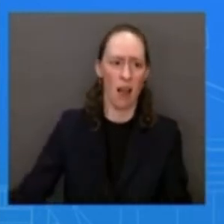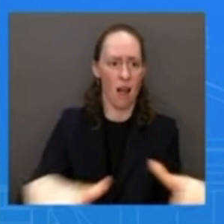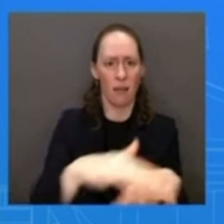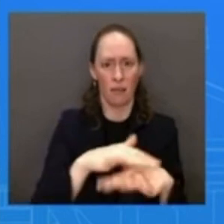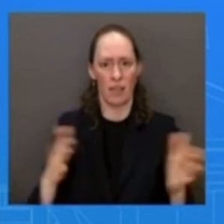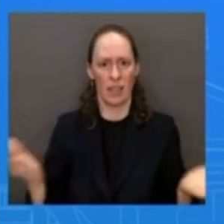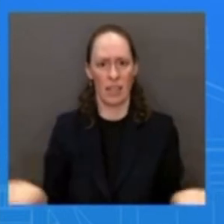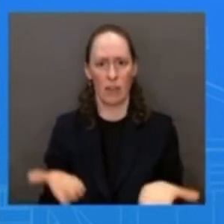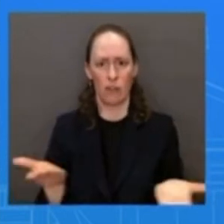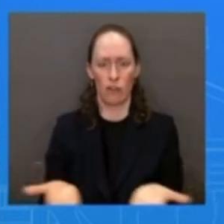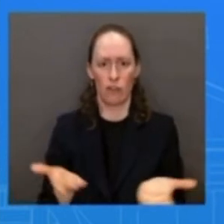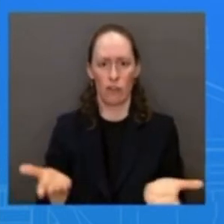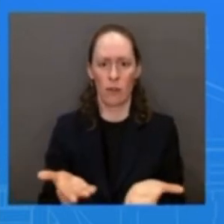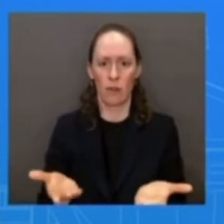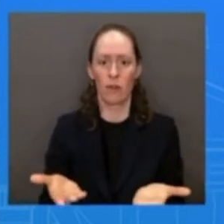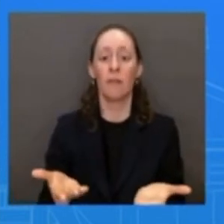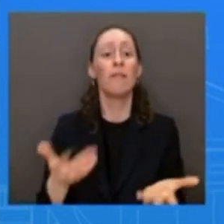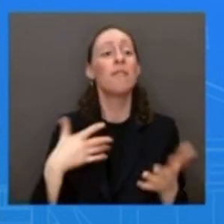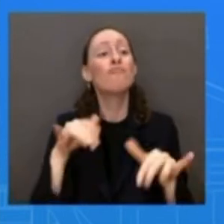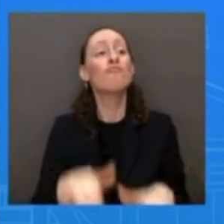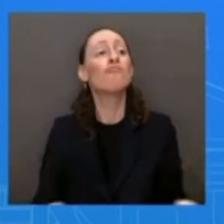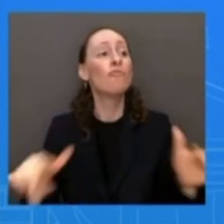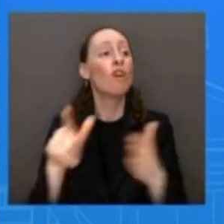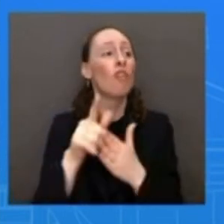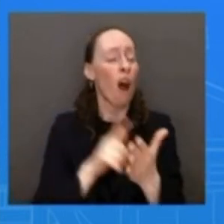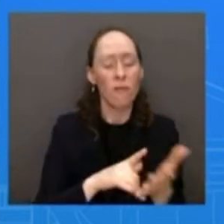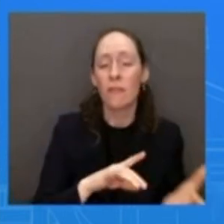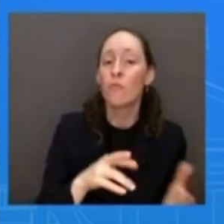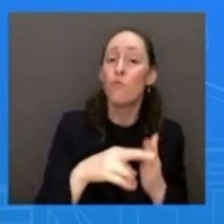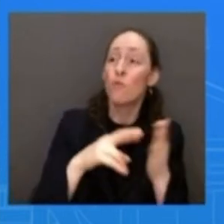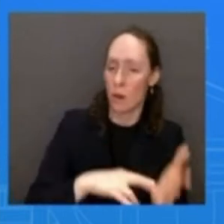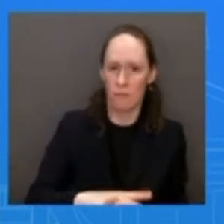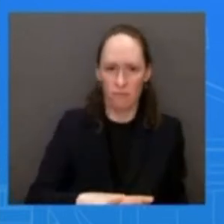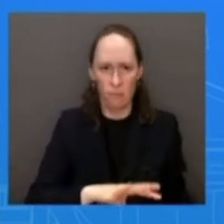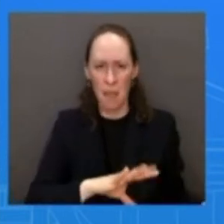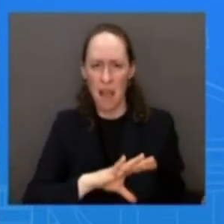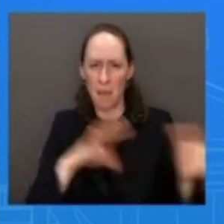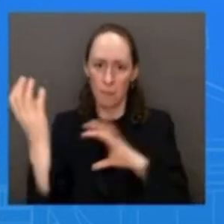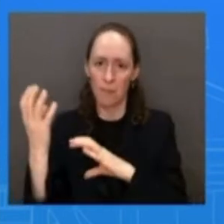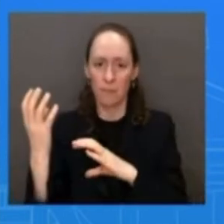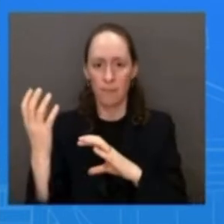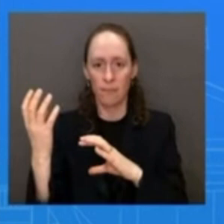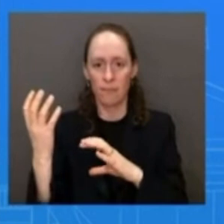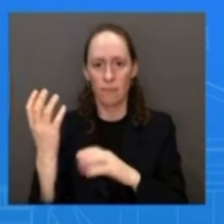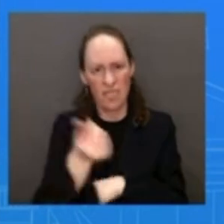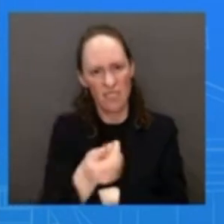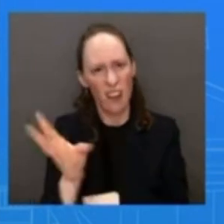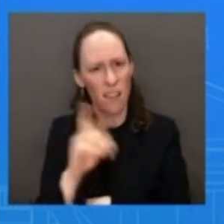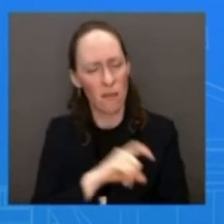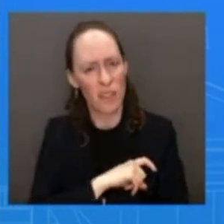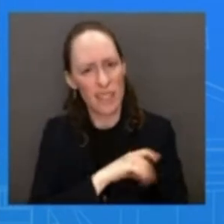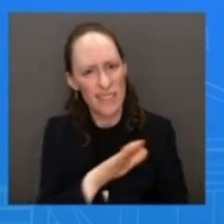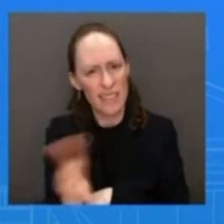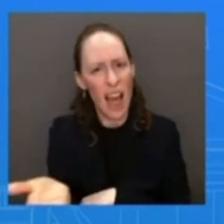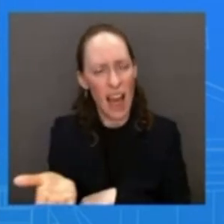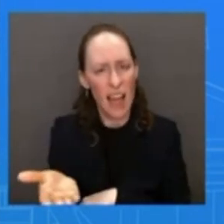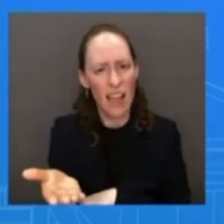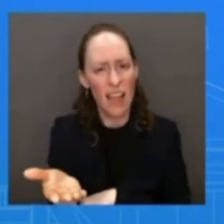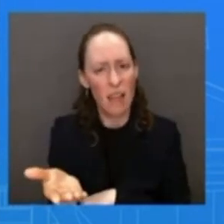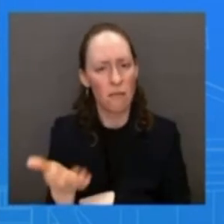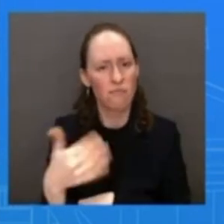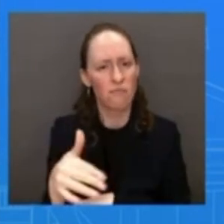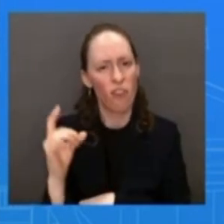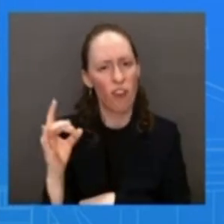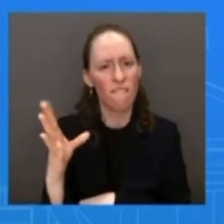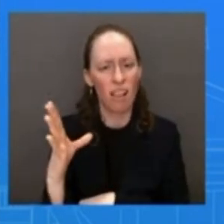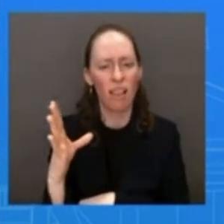what we saw on that day, on a very dark day, an attack on our democracy. And so we also, as it relates to the Tucker Carlson question,